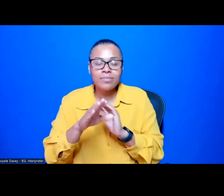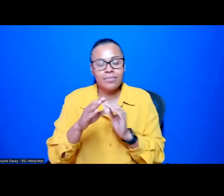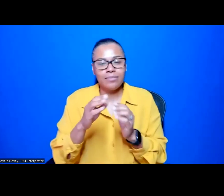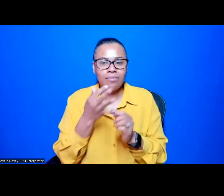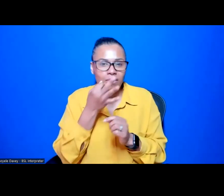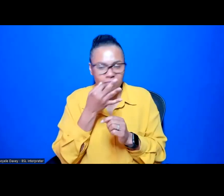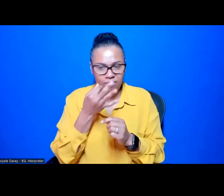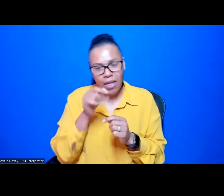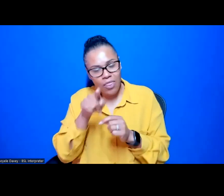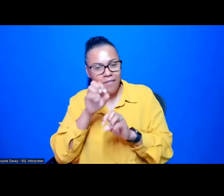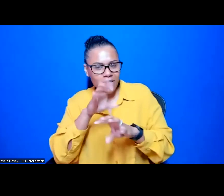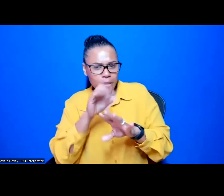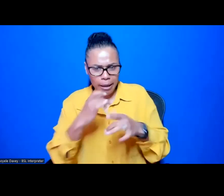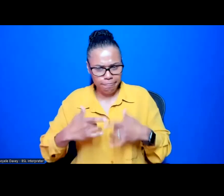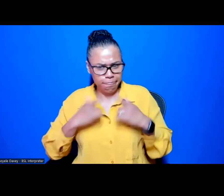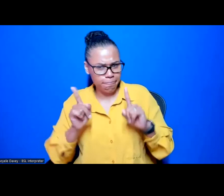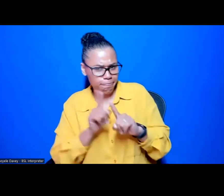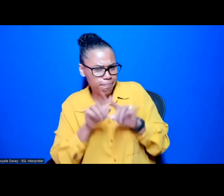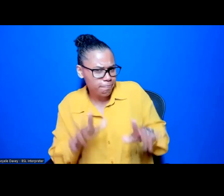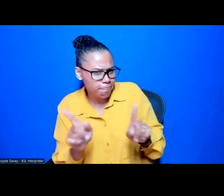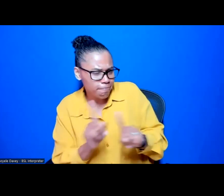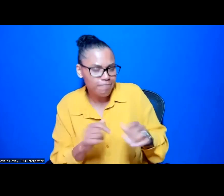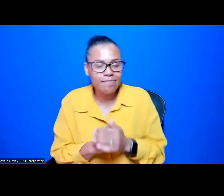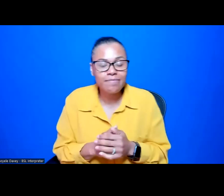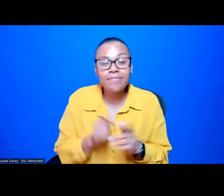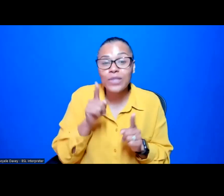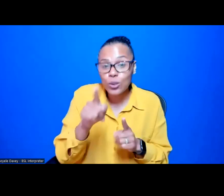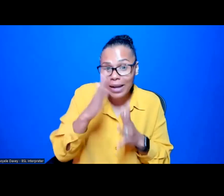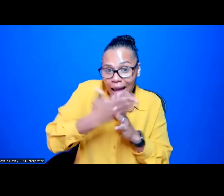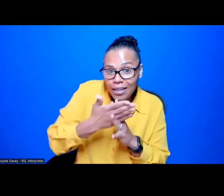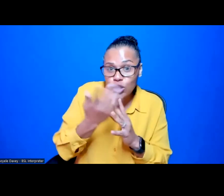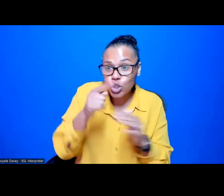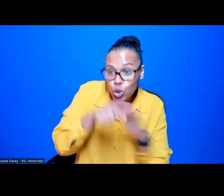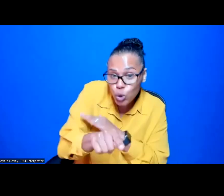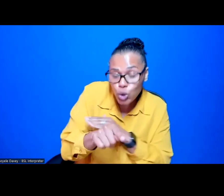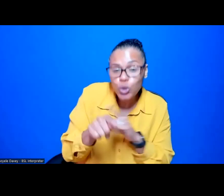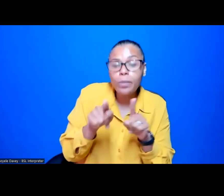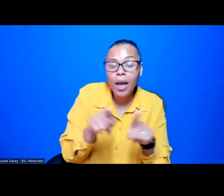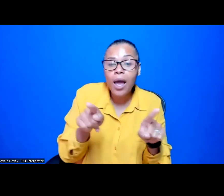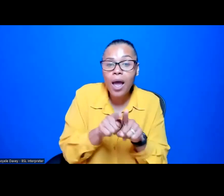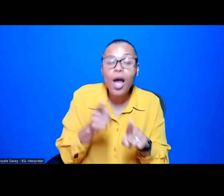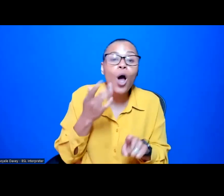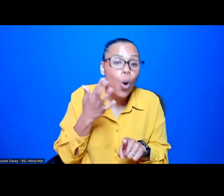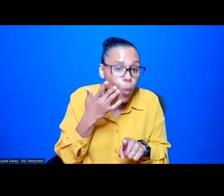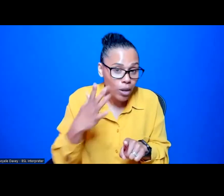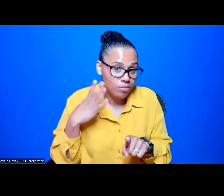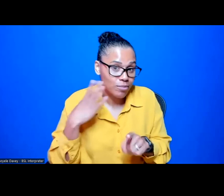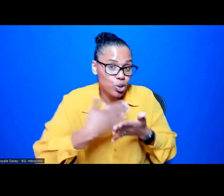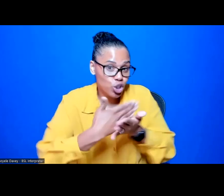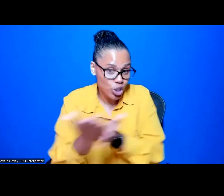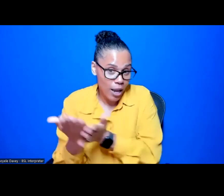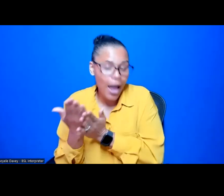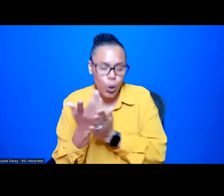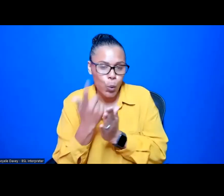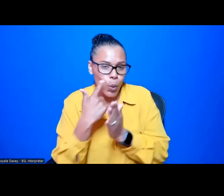socials today. A reminder that you can access this event via YouTube and when you want to share it with others. So I'd now like